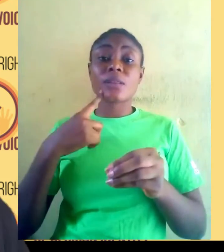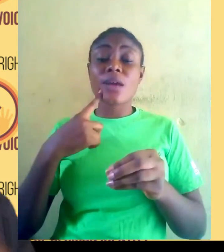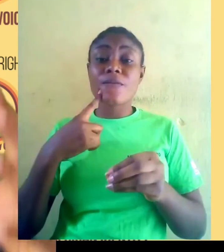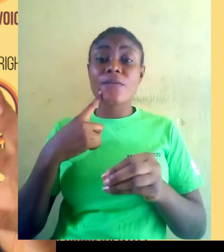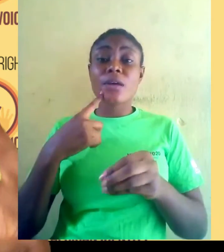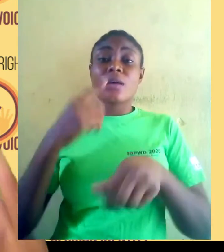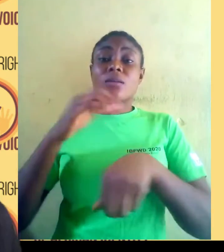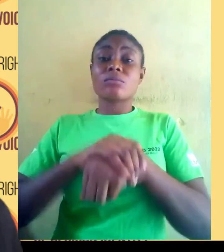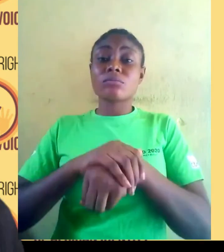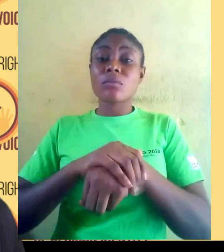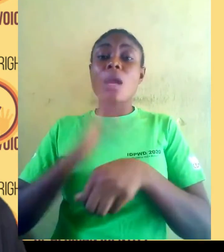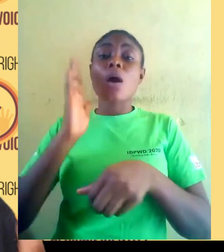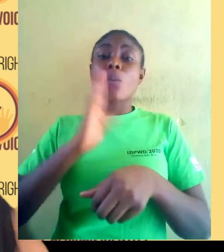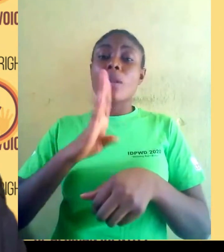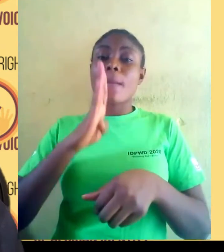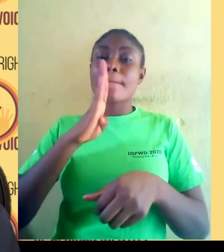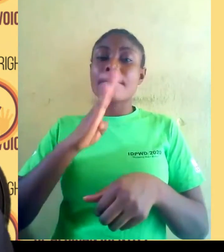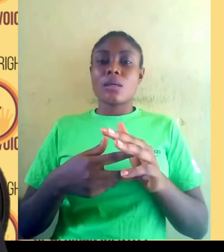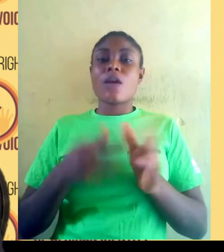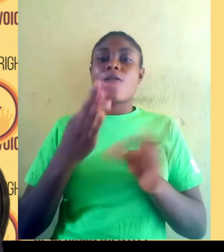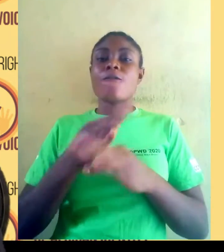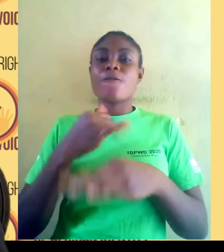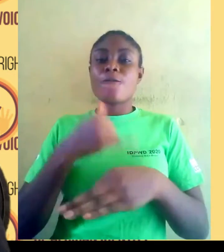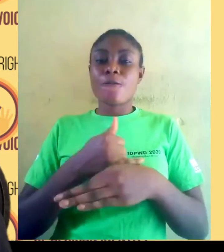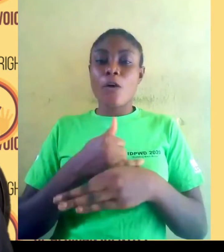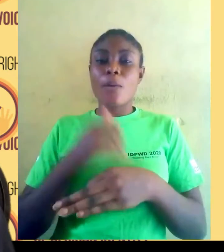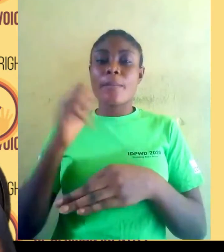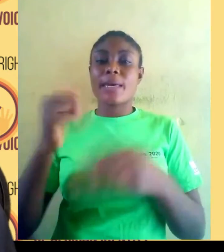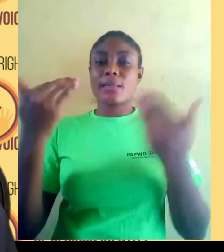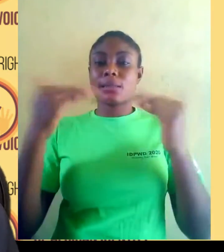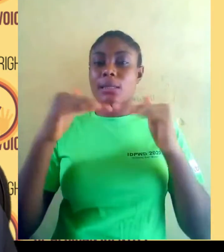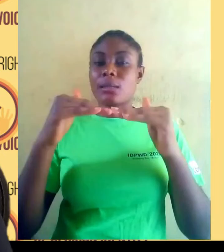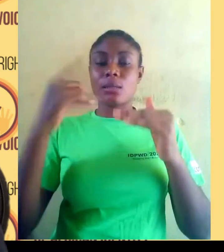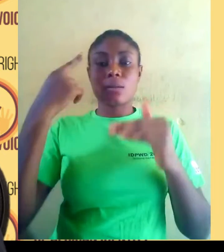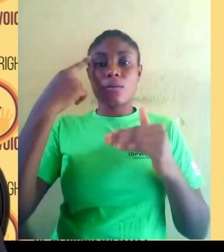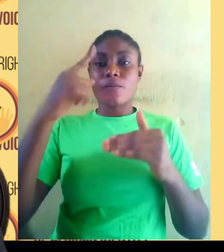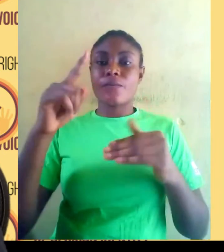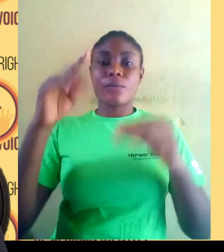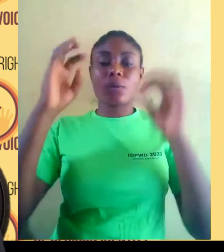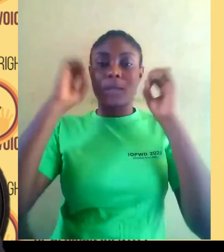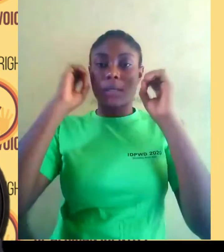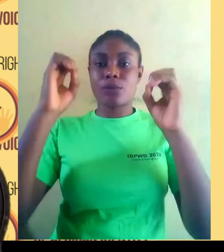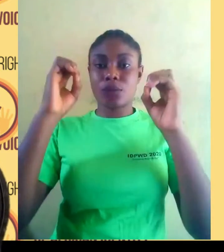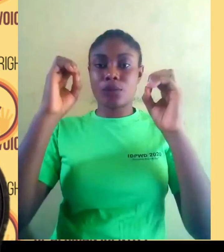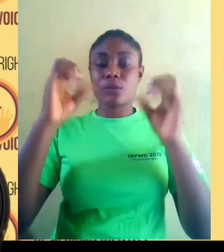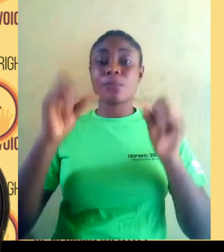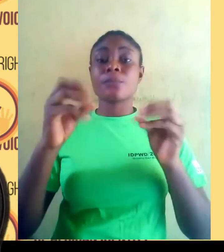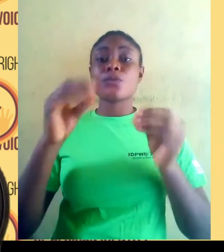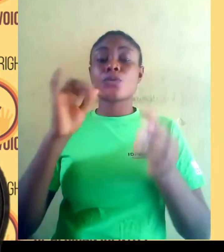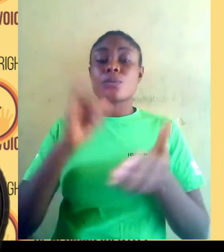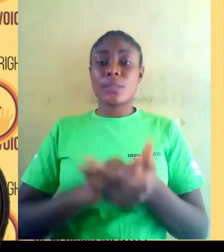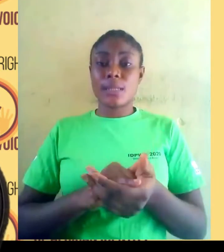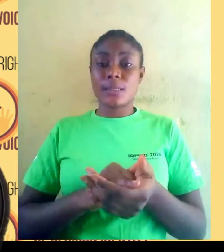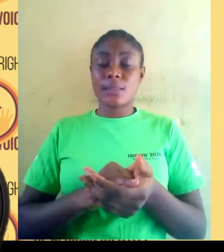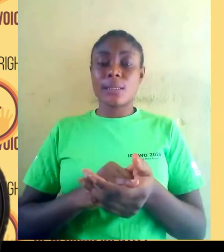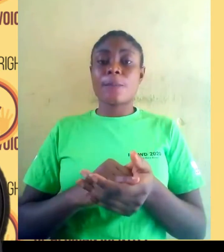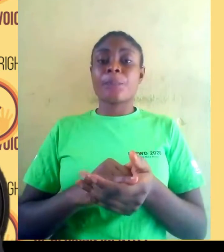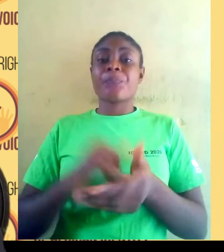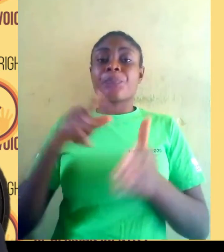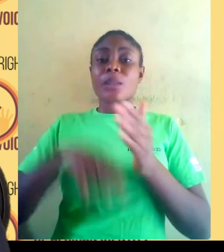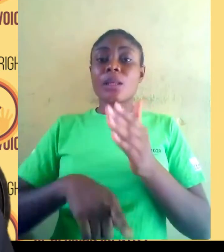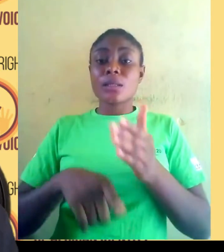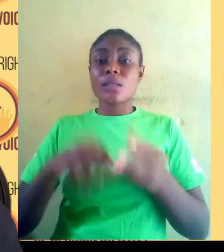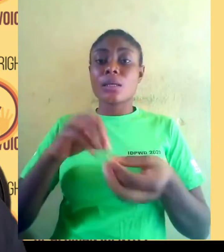will form a standard for education so that lesser number of deaf students in